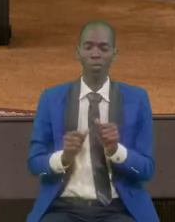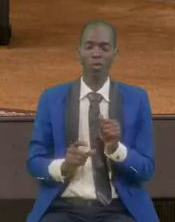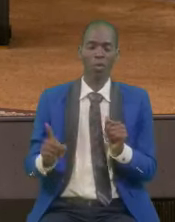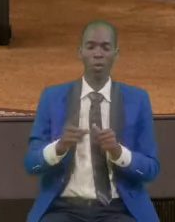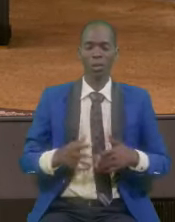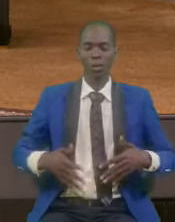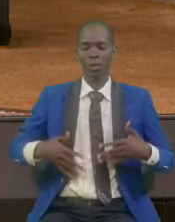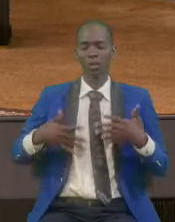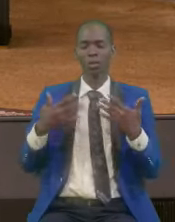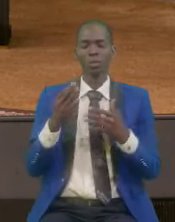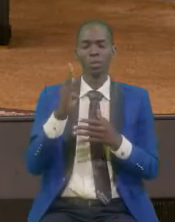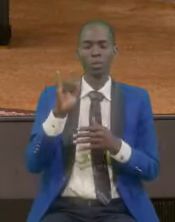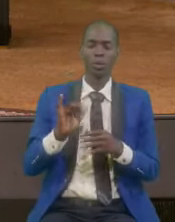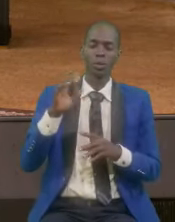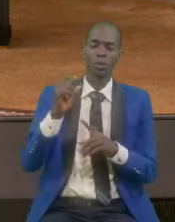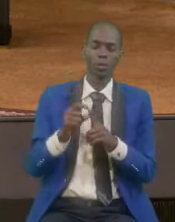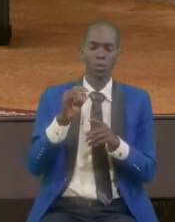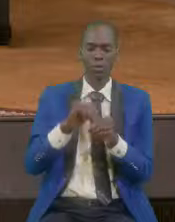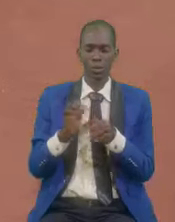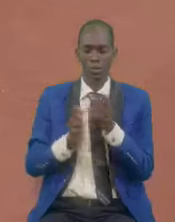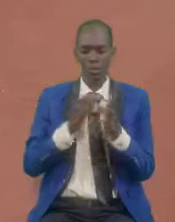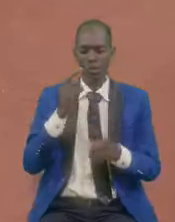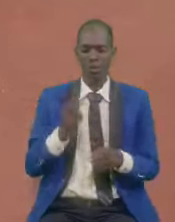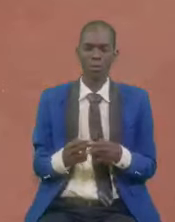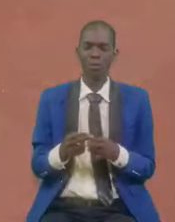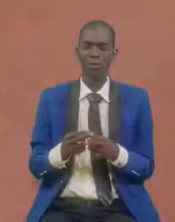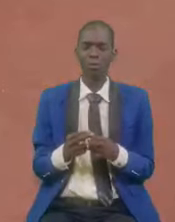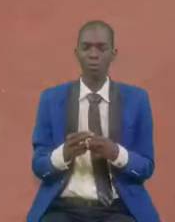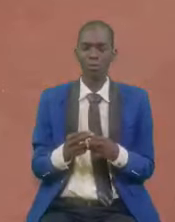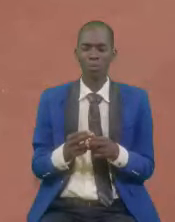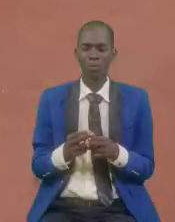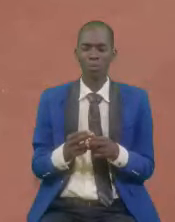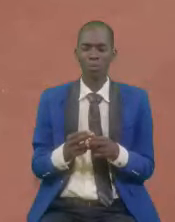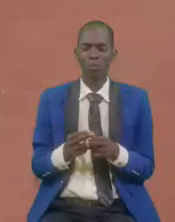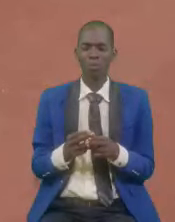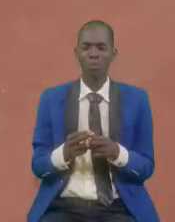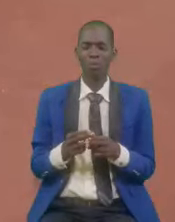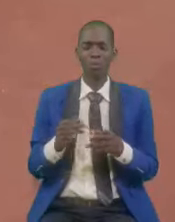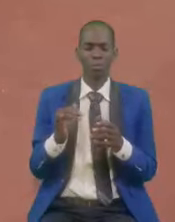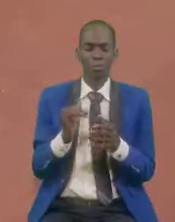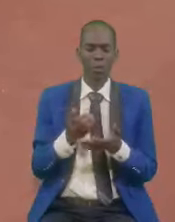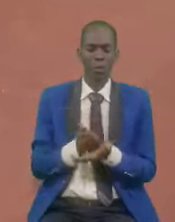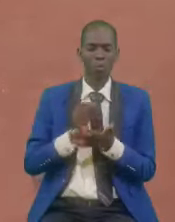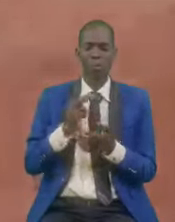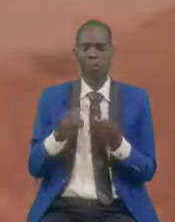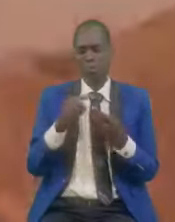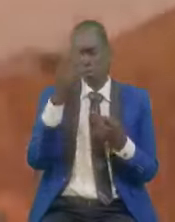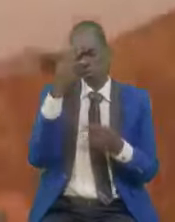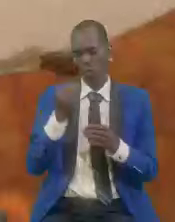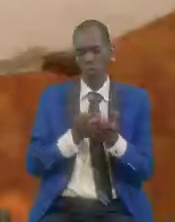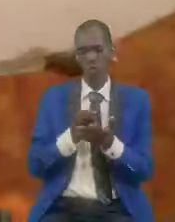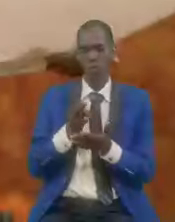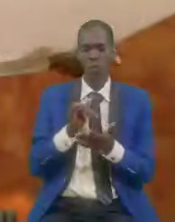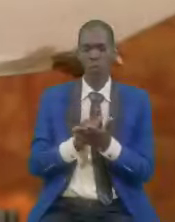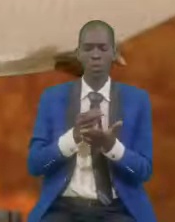the word in Jesus' name. Help us, Lord, as we know the truth, that the truth